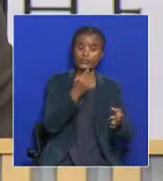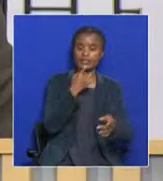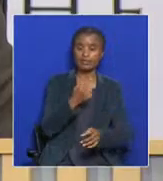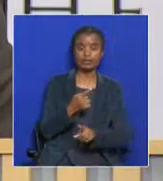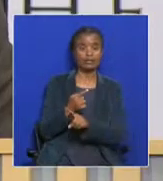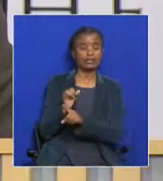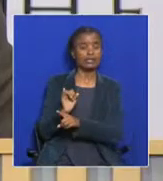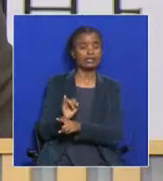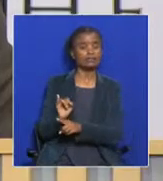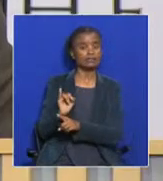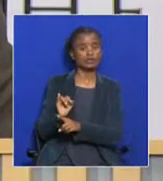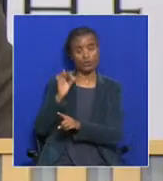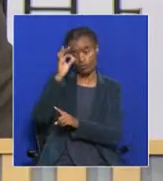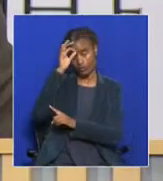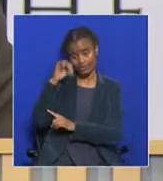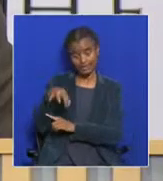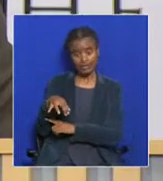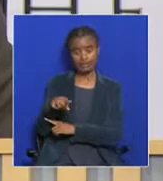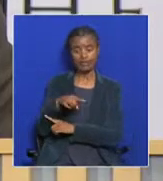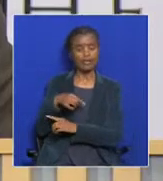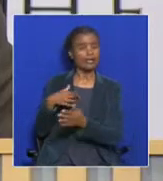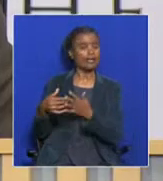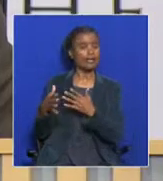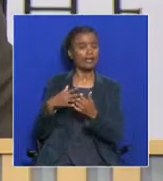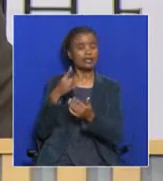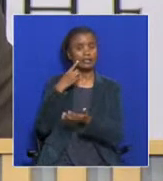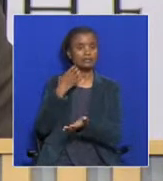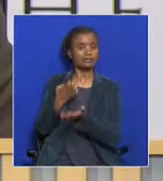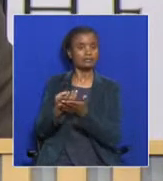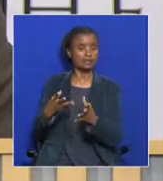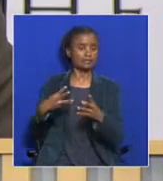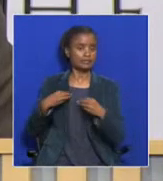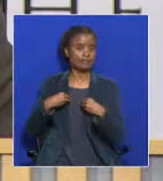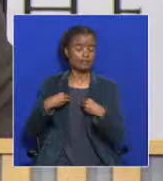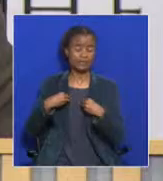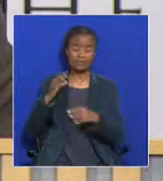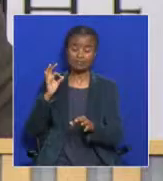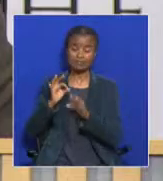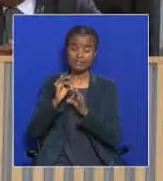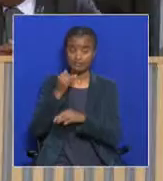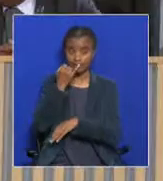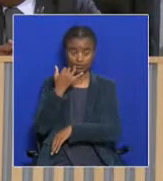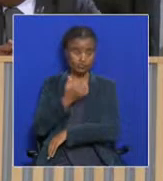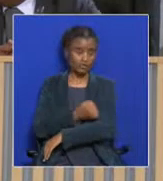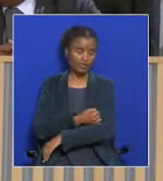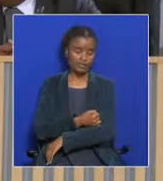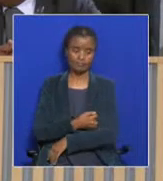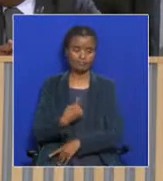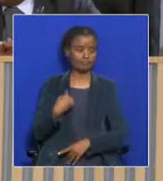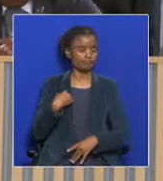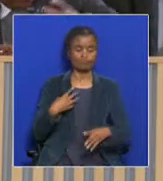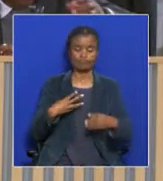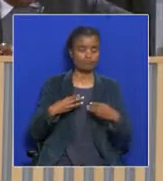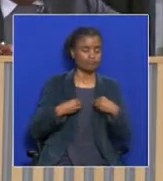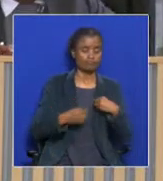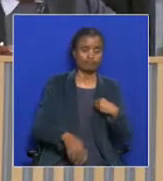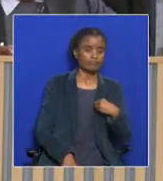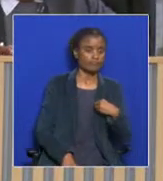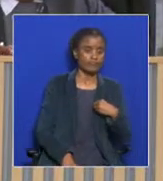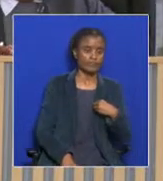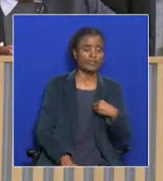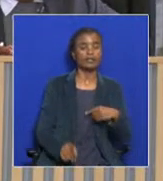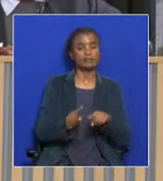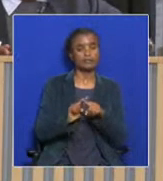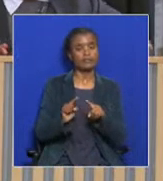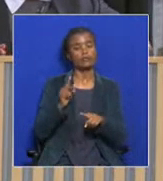exhibits, more especially drugs, I take issue with that. And also, just to add on that, even